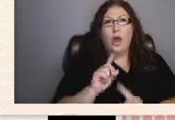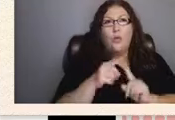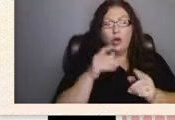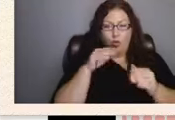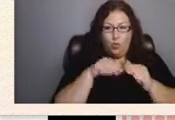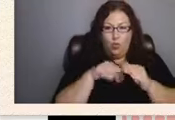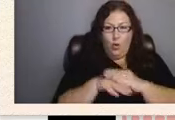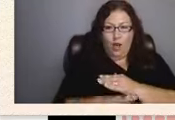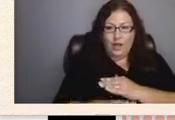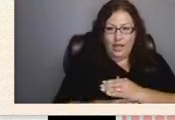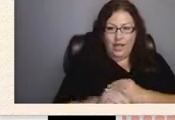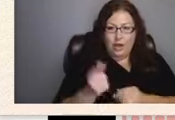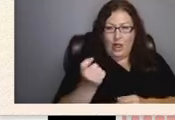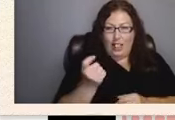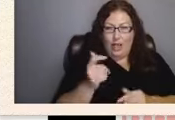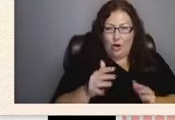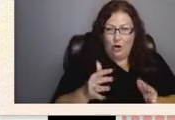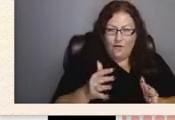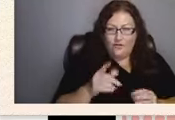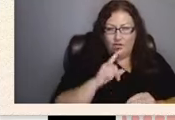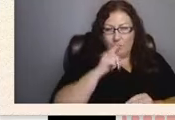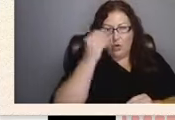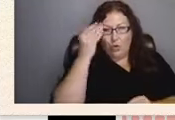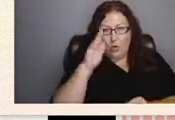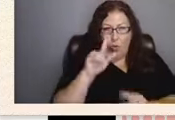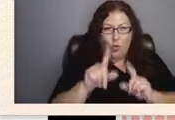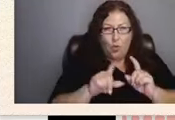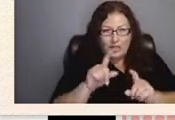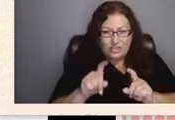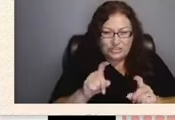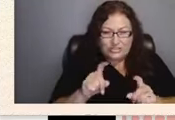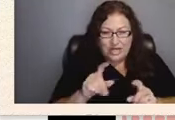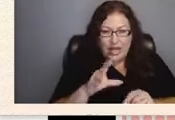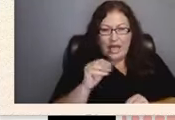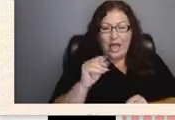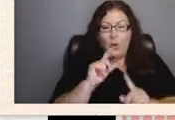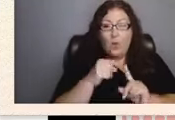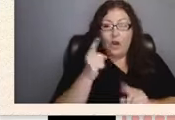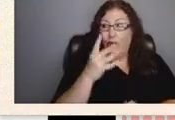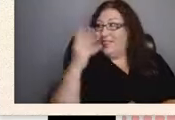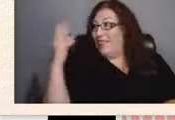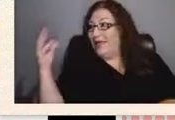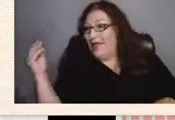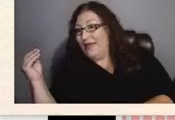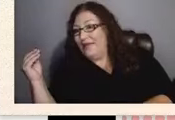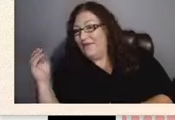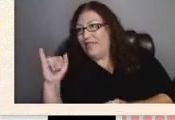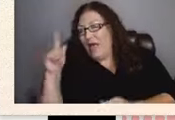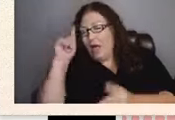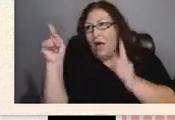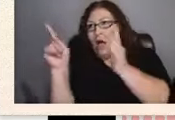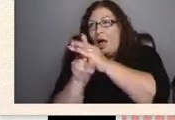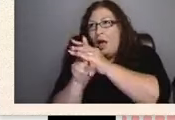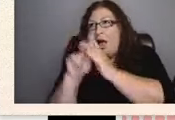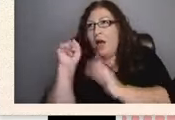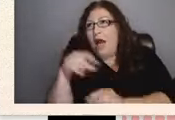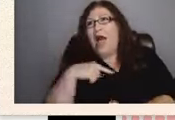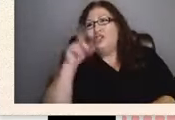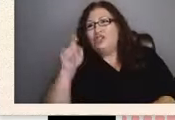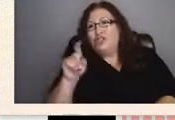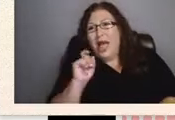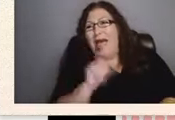a little nervous and you really don't know the questions to ask. And when you walk out, that's when you think of all the questions that you should have